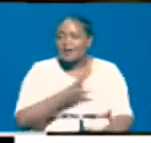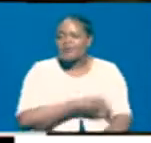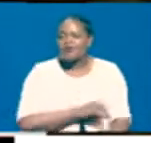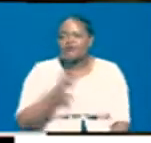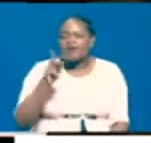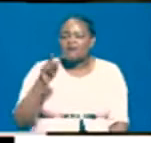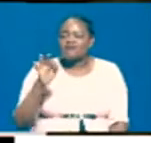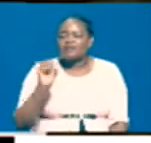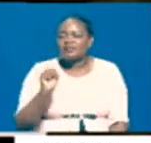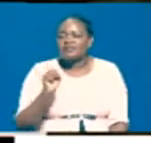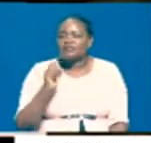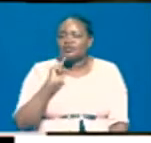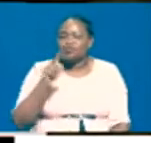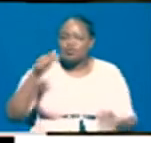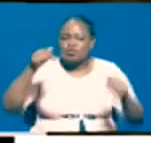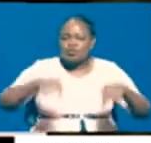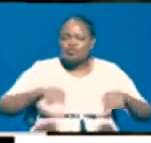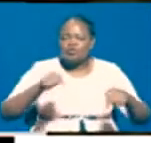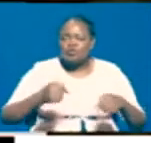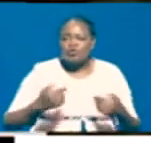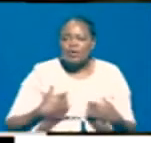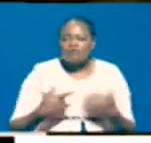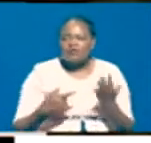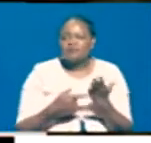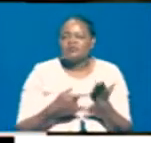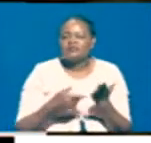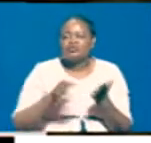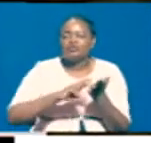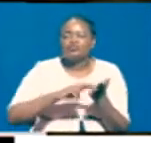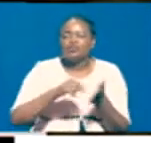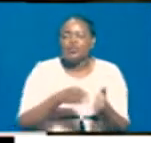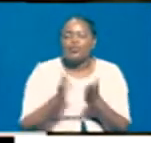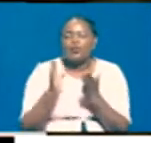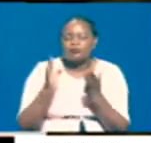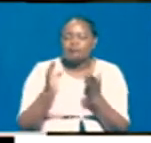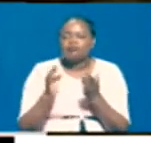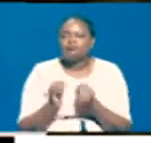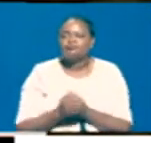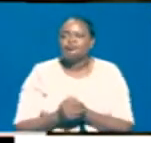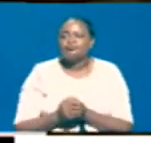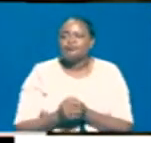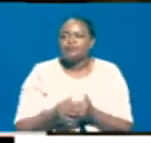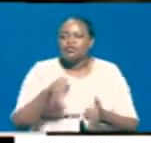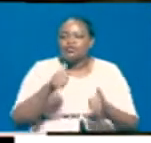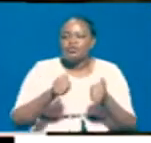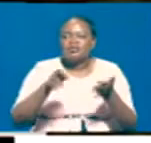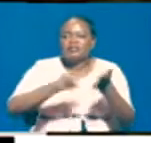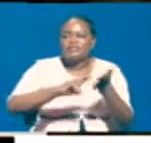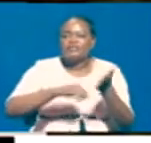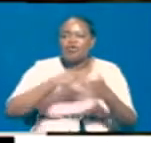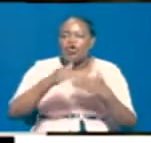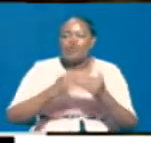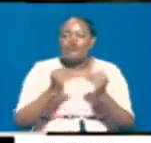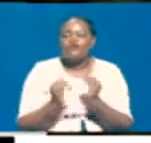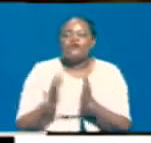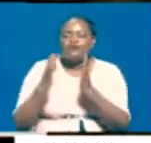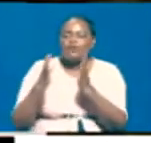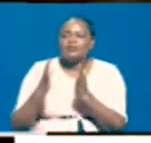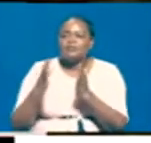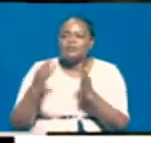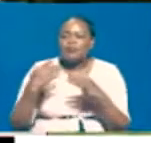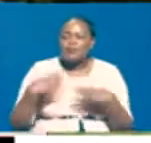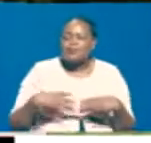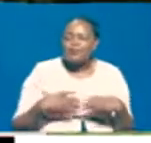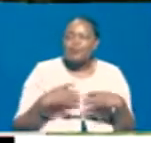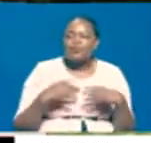Service. And therefore, today we have an e-registration platform on our website that is basically to register all the forest industry players within